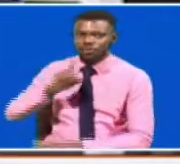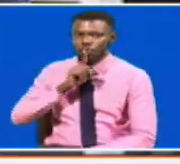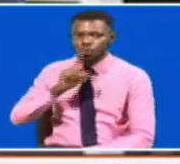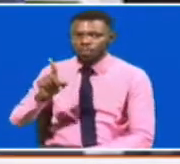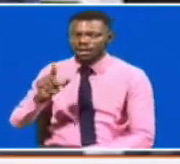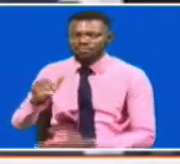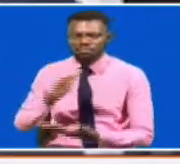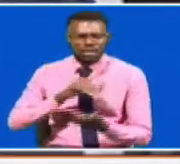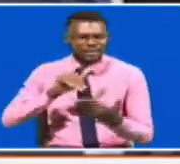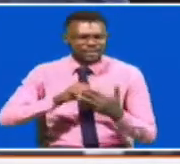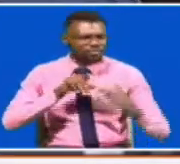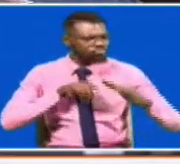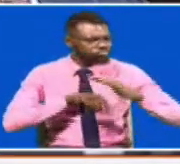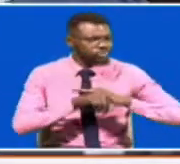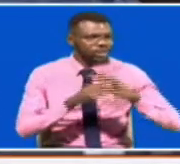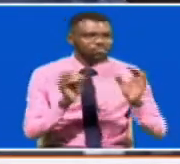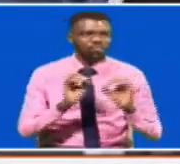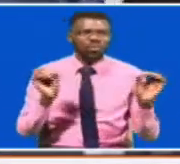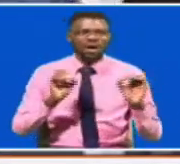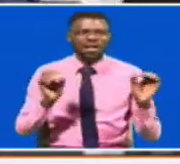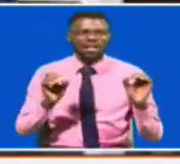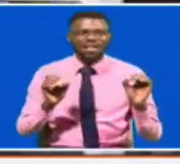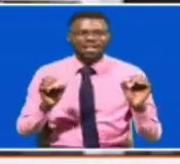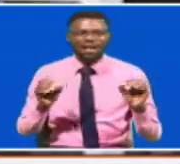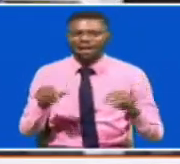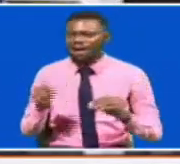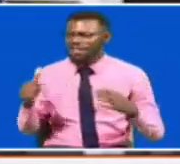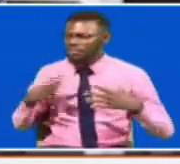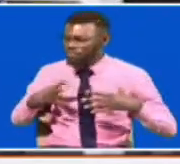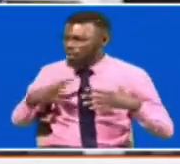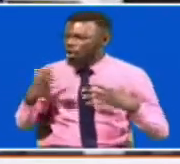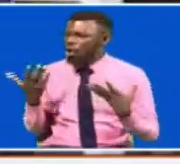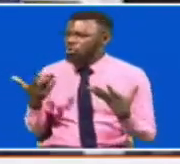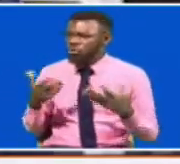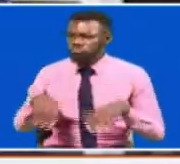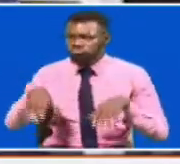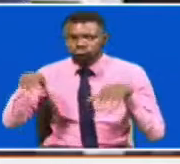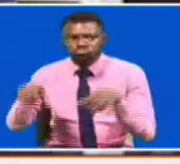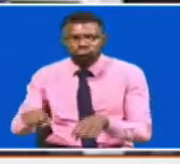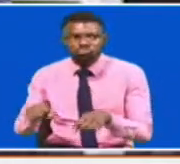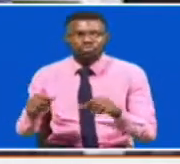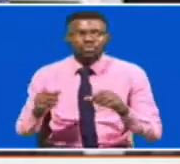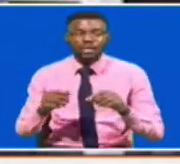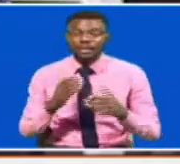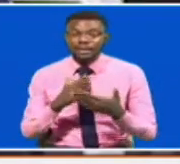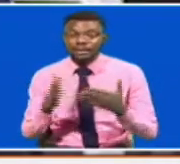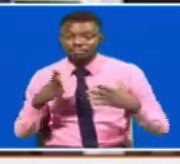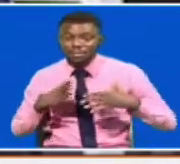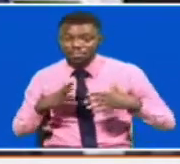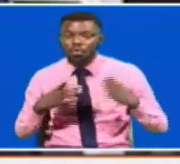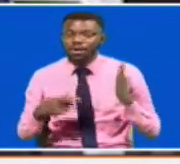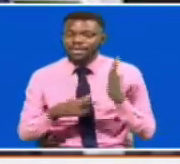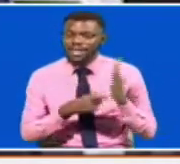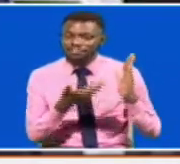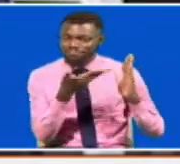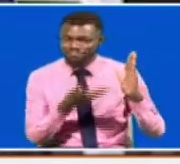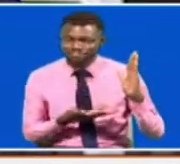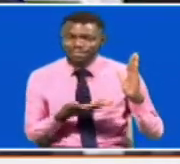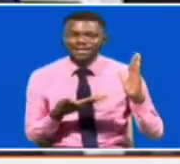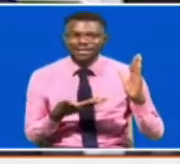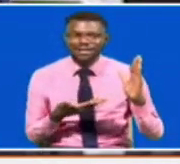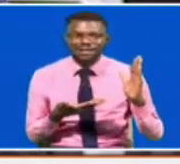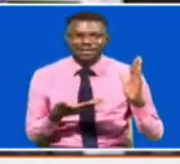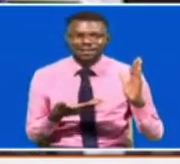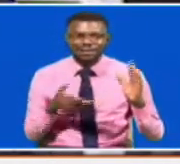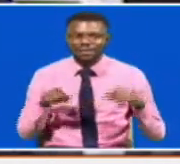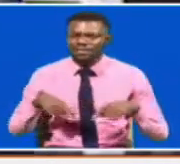were basically, you know, the command center was hijacked by some of the players that you've mentioned. Yeah. And they